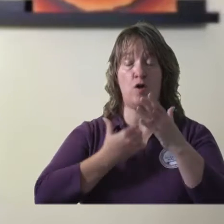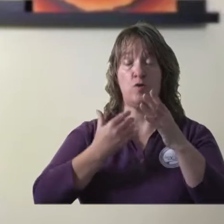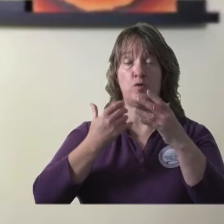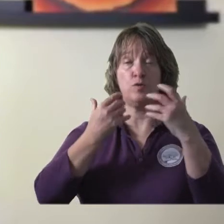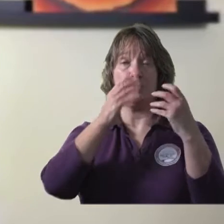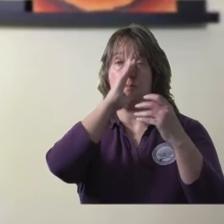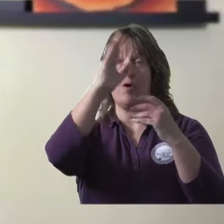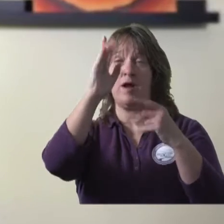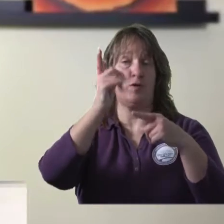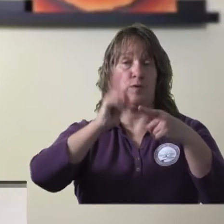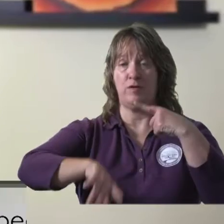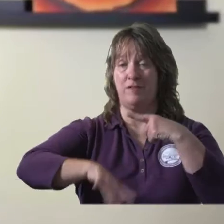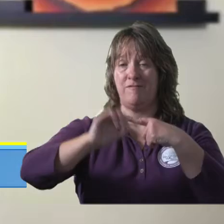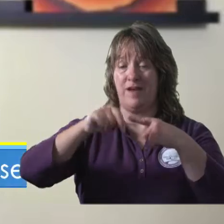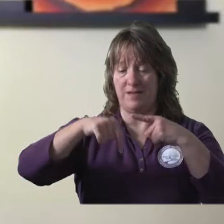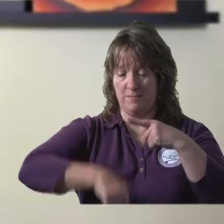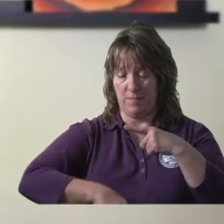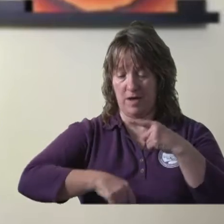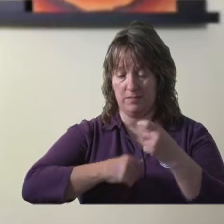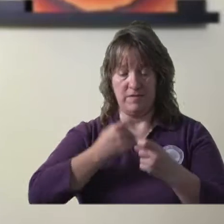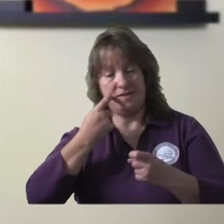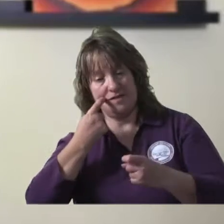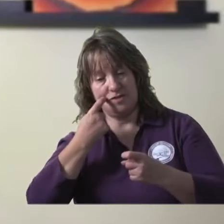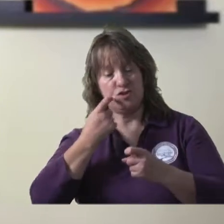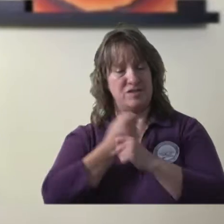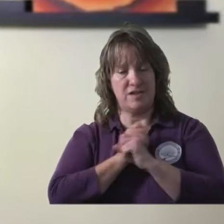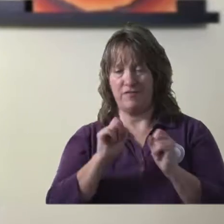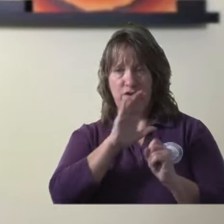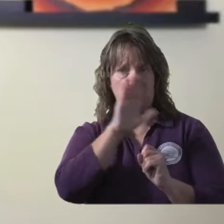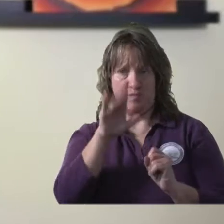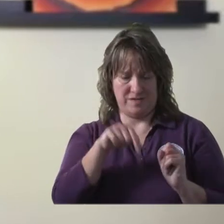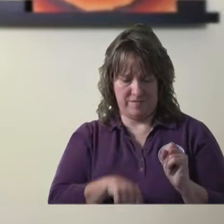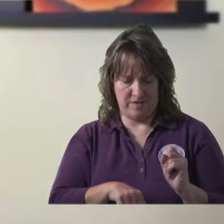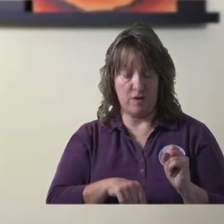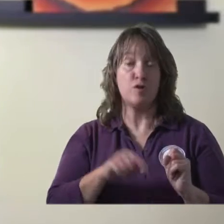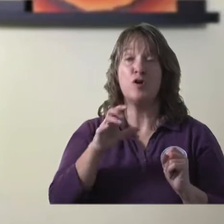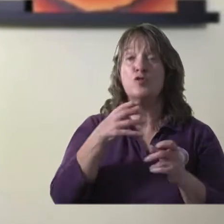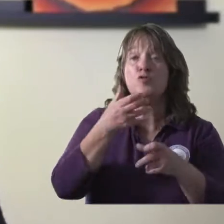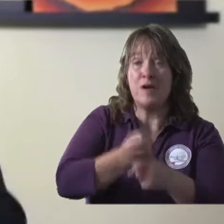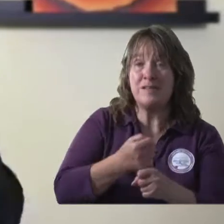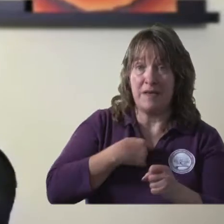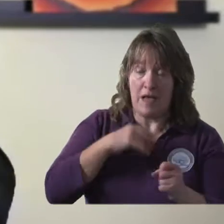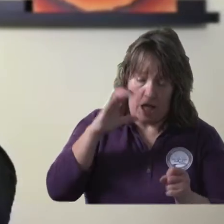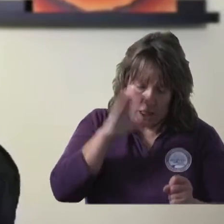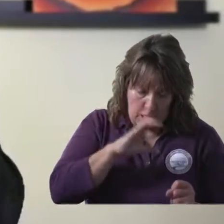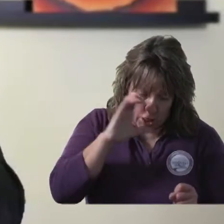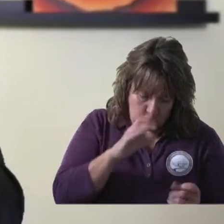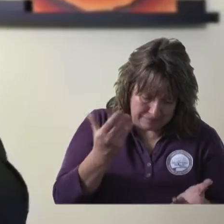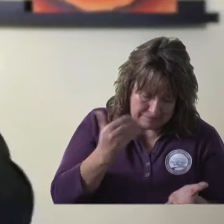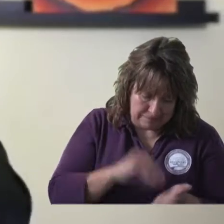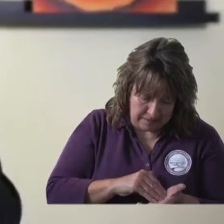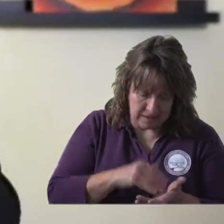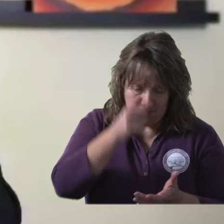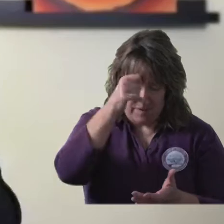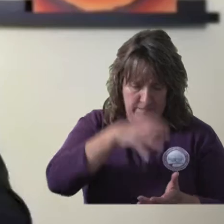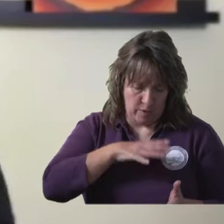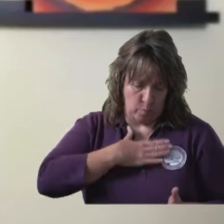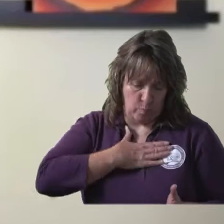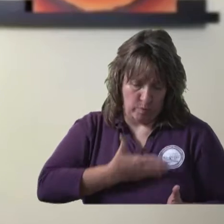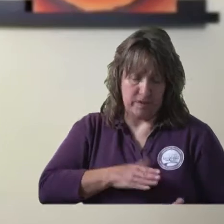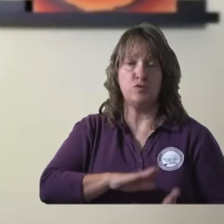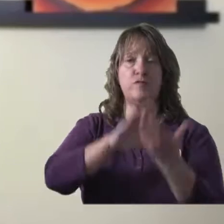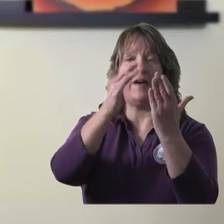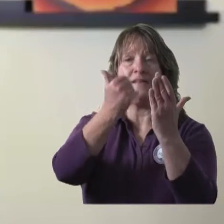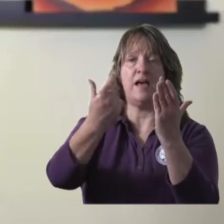addiction. Salvation was never there. Trust me, I looked often, and with the thorough eye of a man willing to face